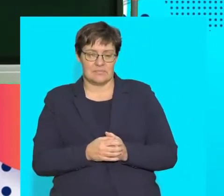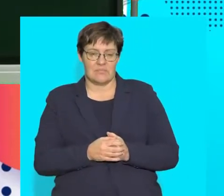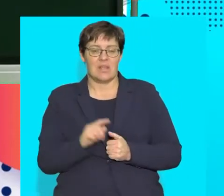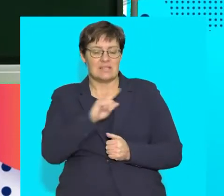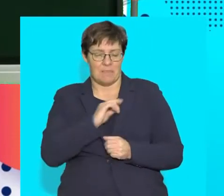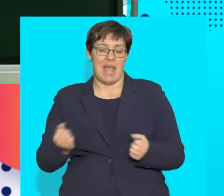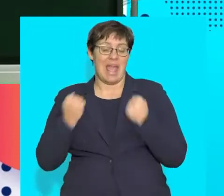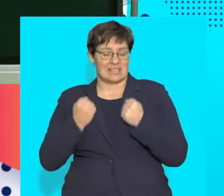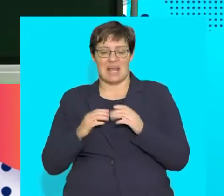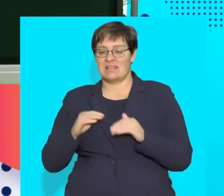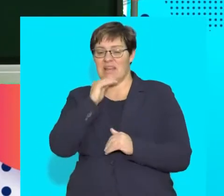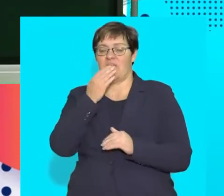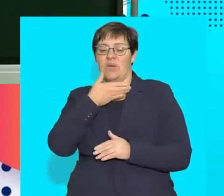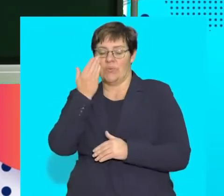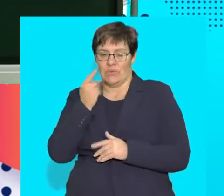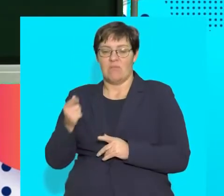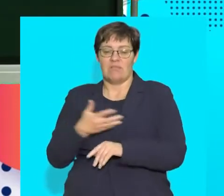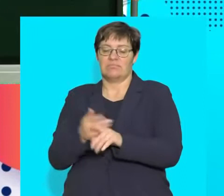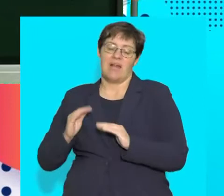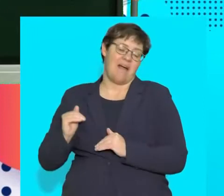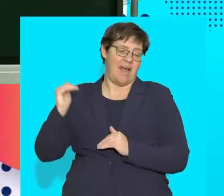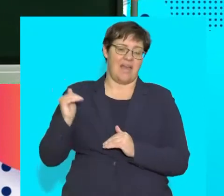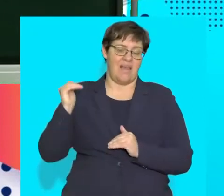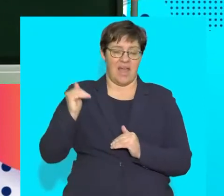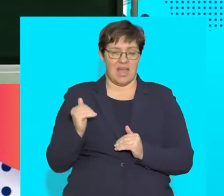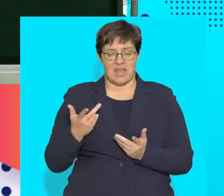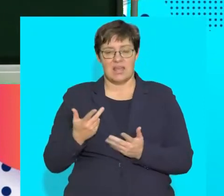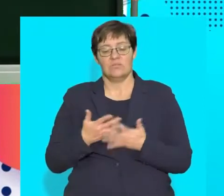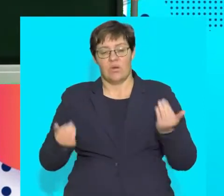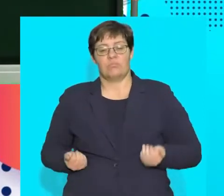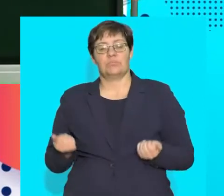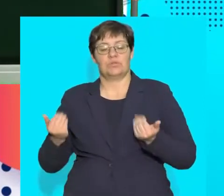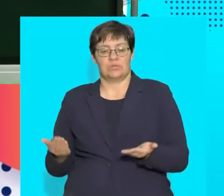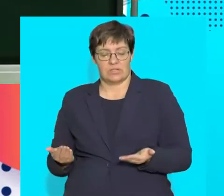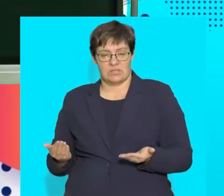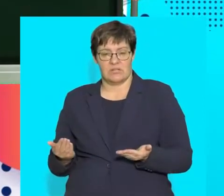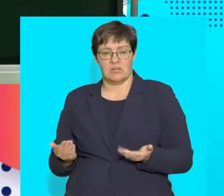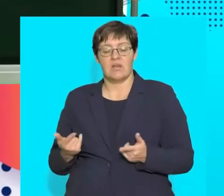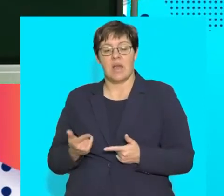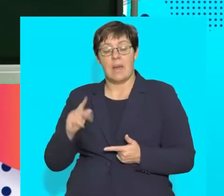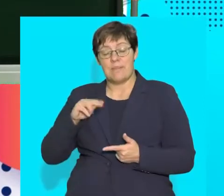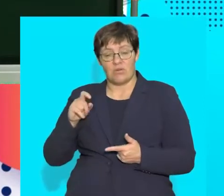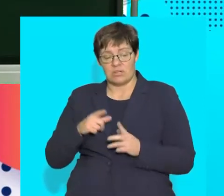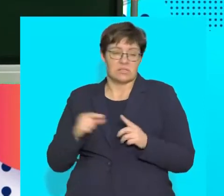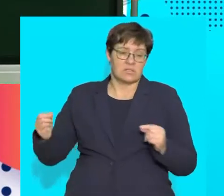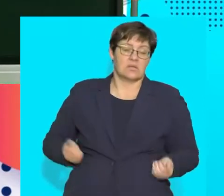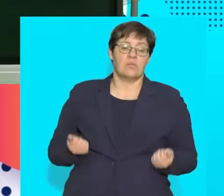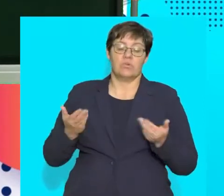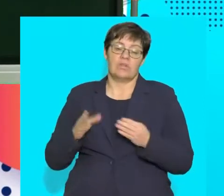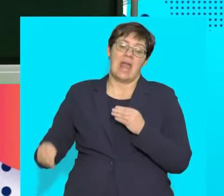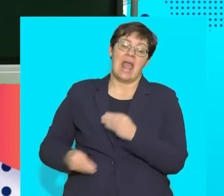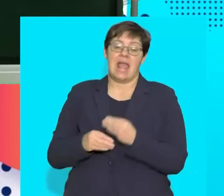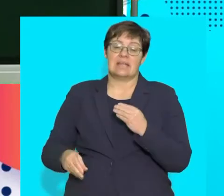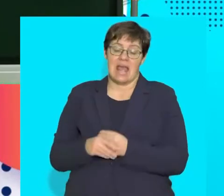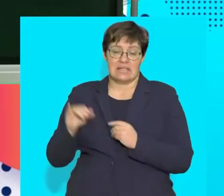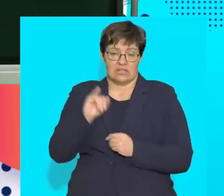lacking in exercise, where the blood sugar levels remain constantly high and produces and results in the pancreas constantly